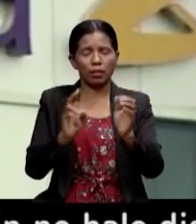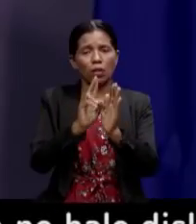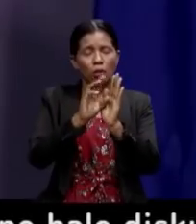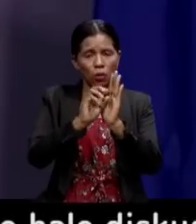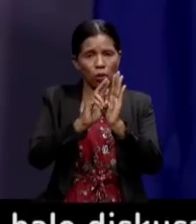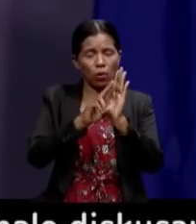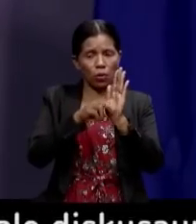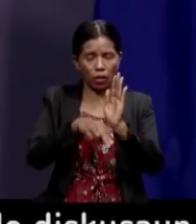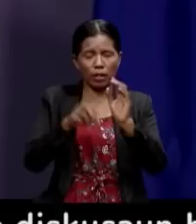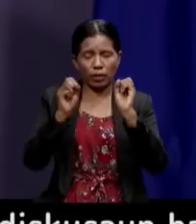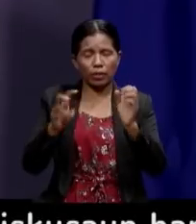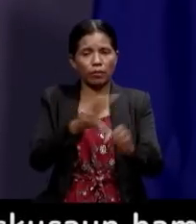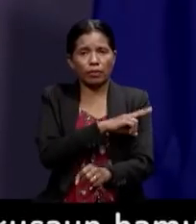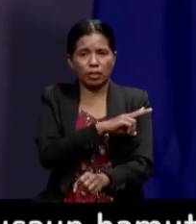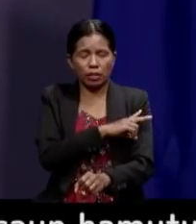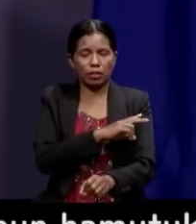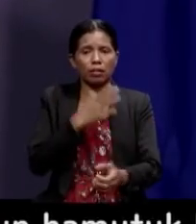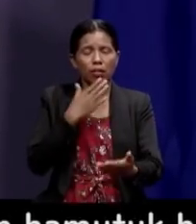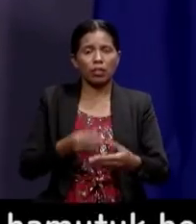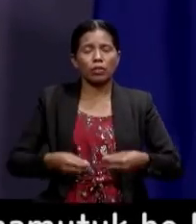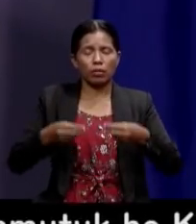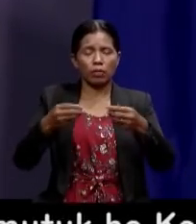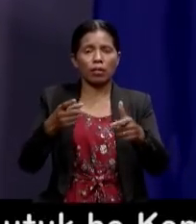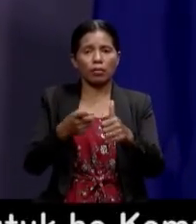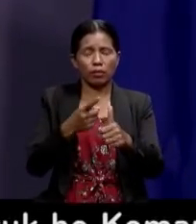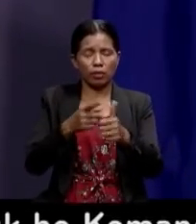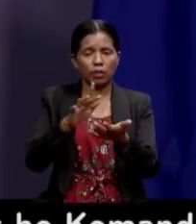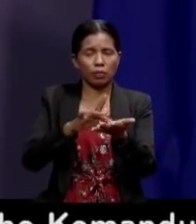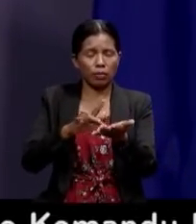vacinação nibe nia alvo maca atufona pelo menos dose